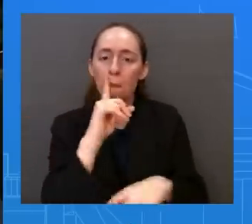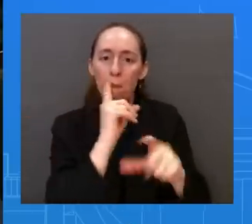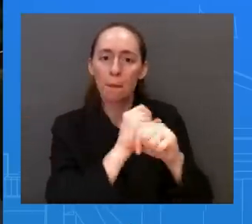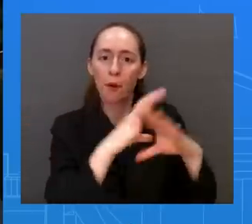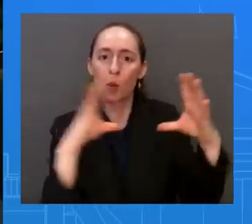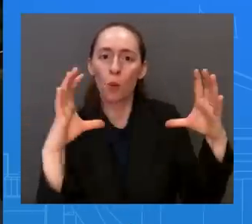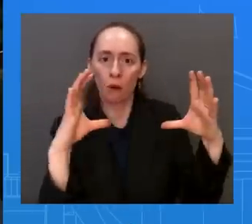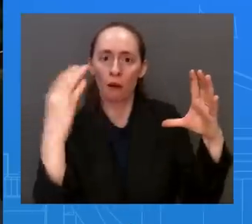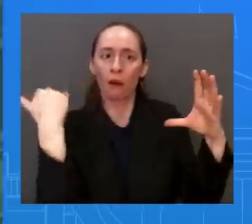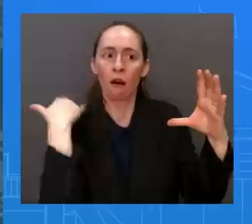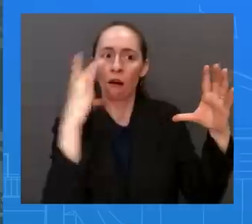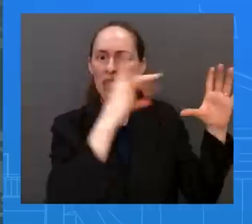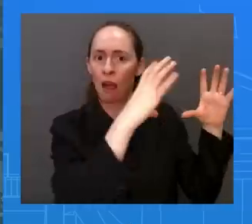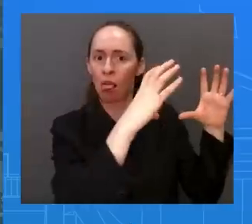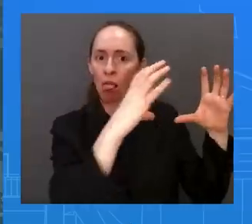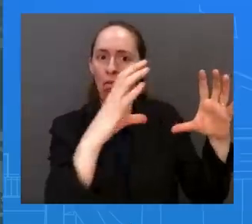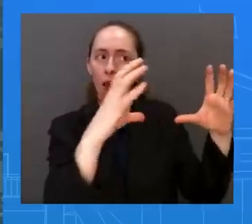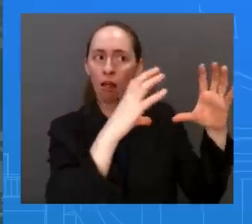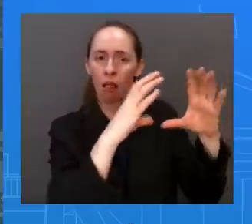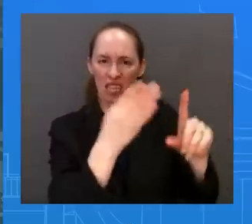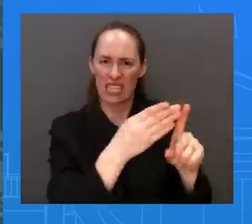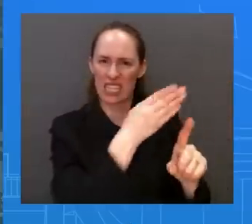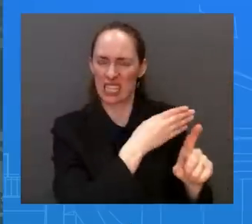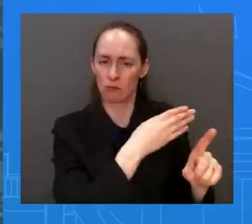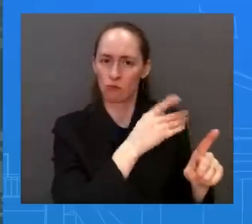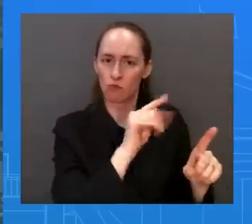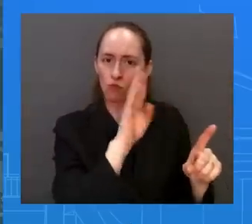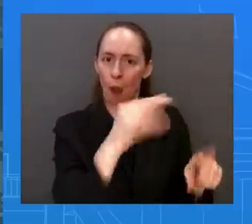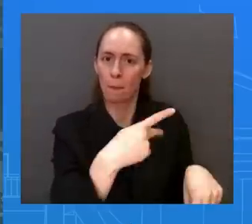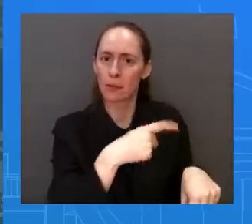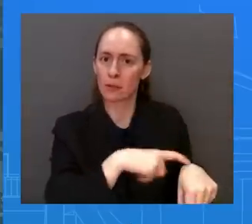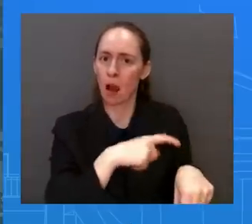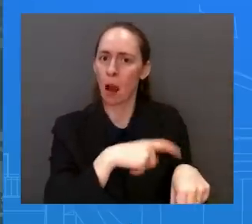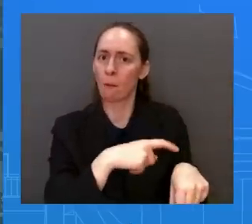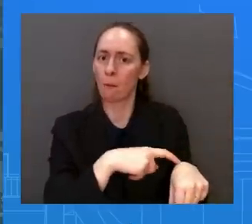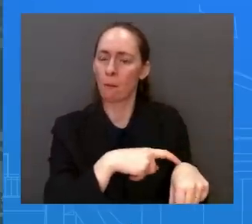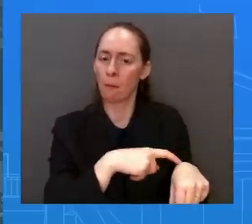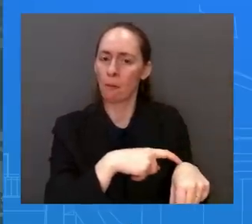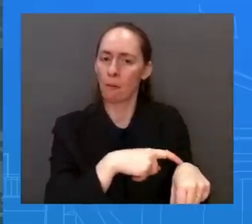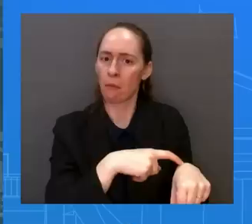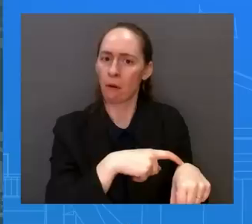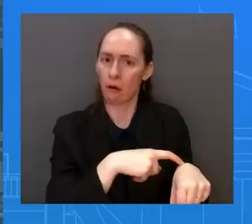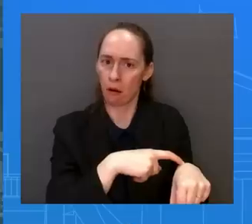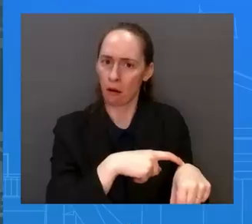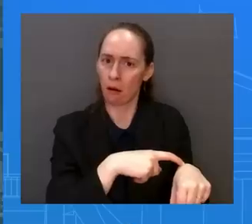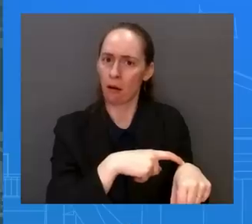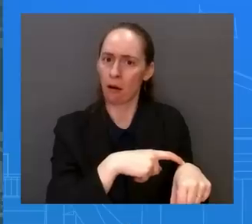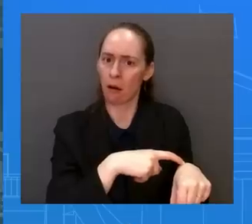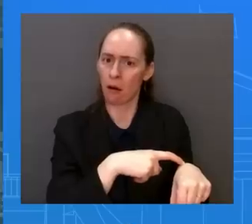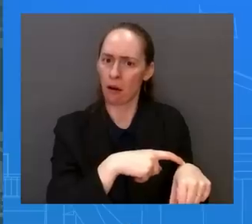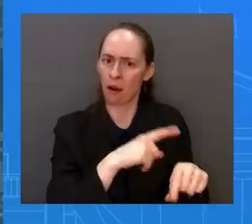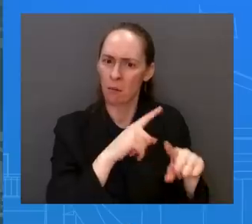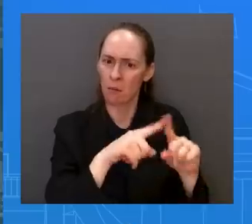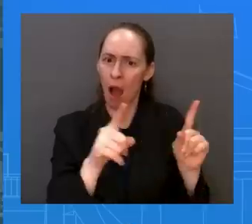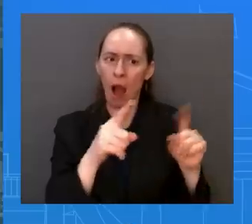happening? Yeah, so look, I think that, and we have talked about this before, about how